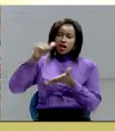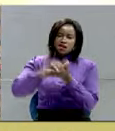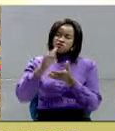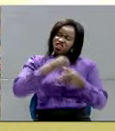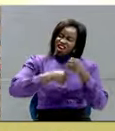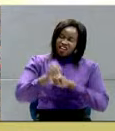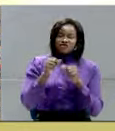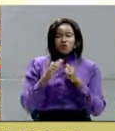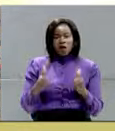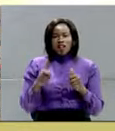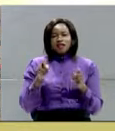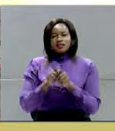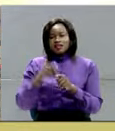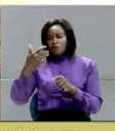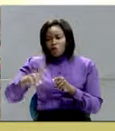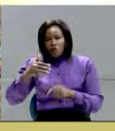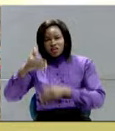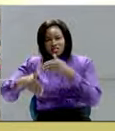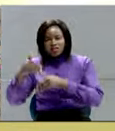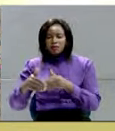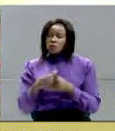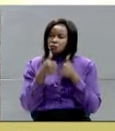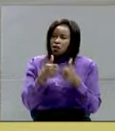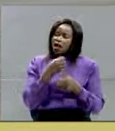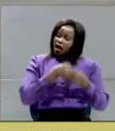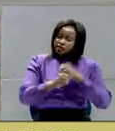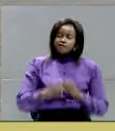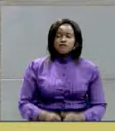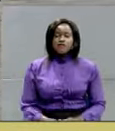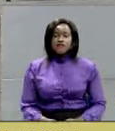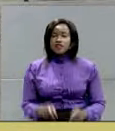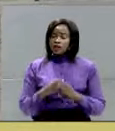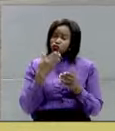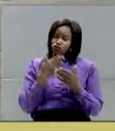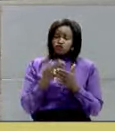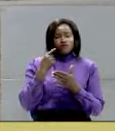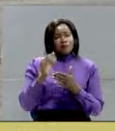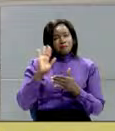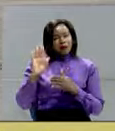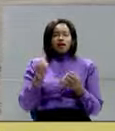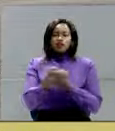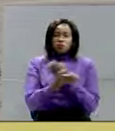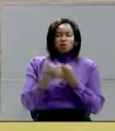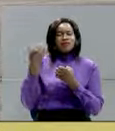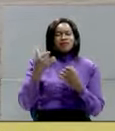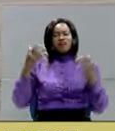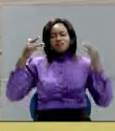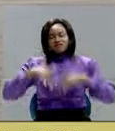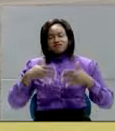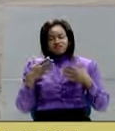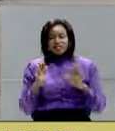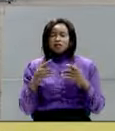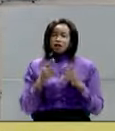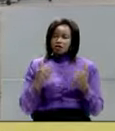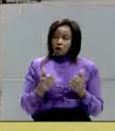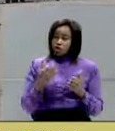The seaport is very active. This is good for an economy that has been in shambles. So once business